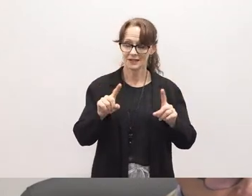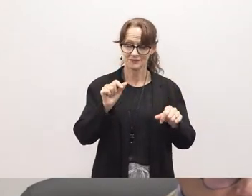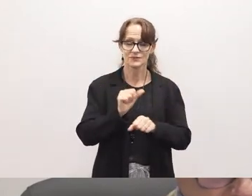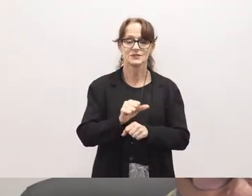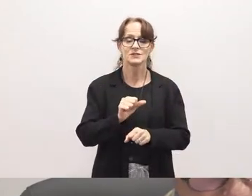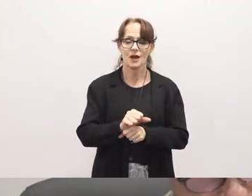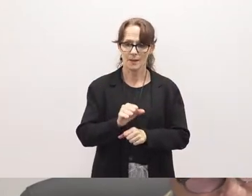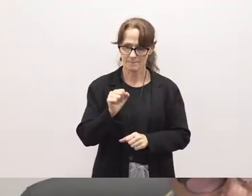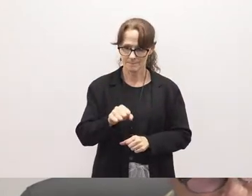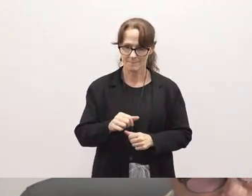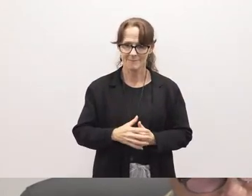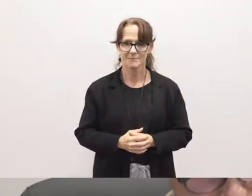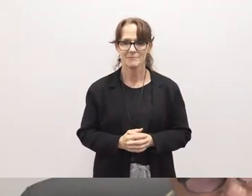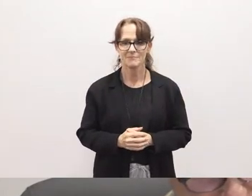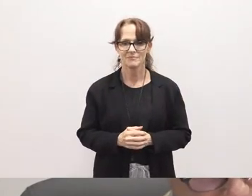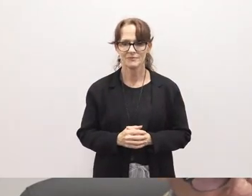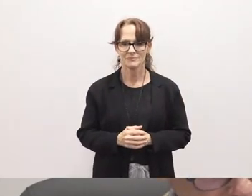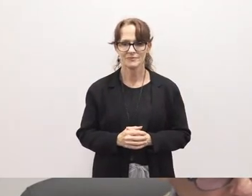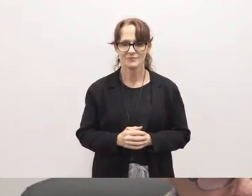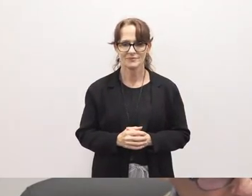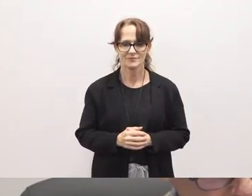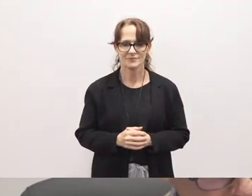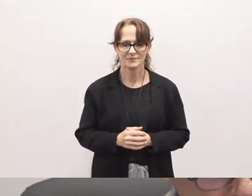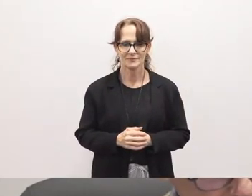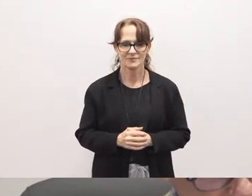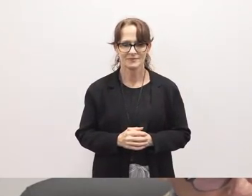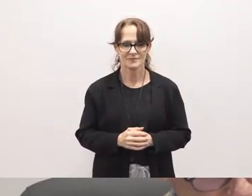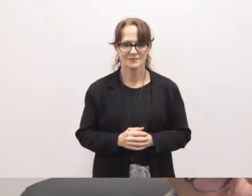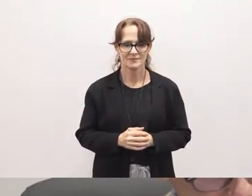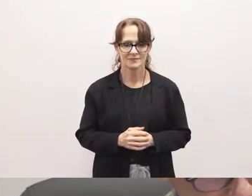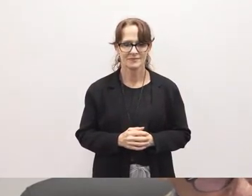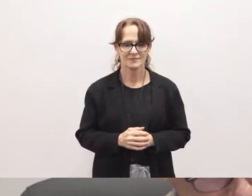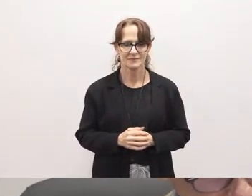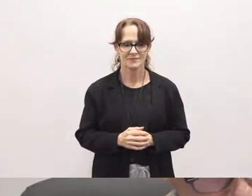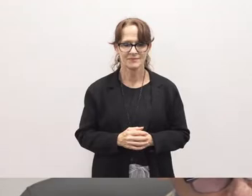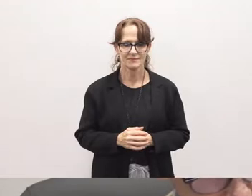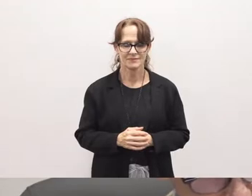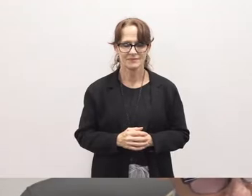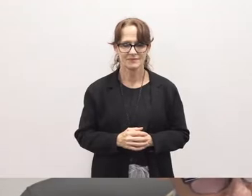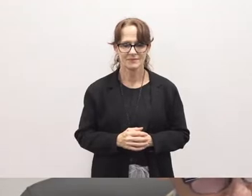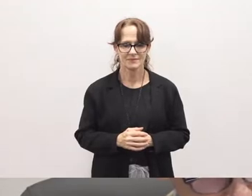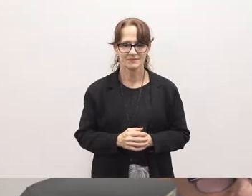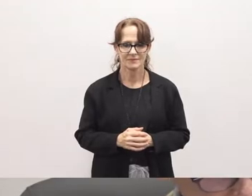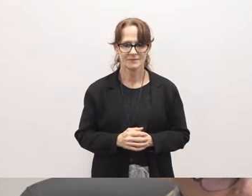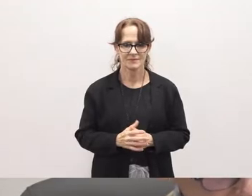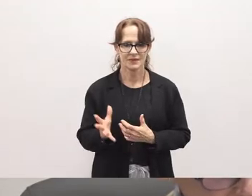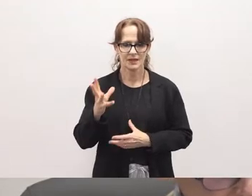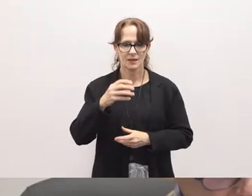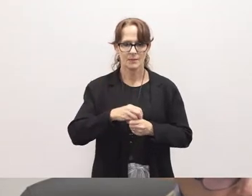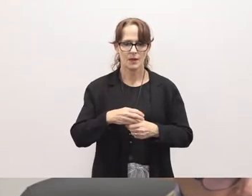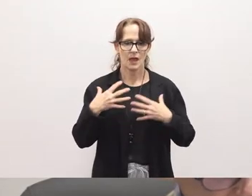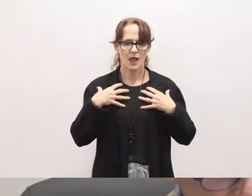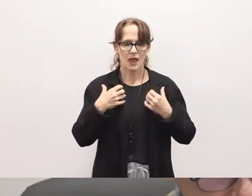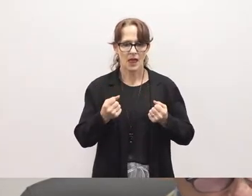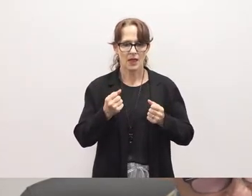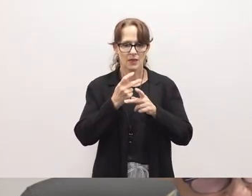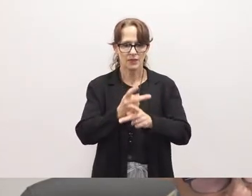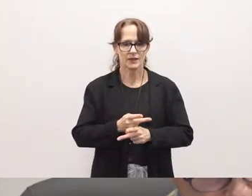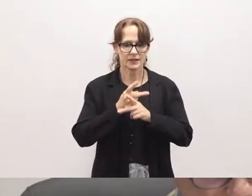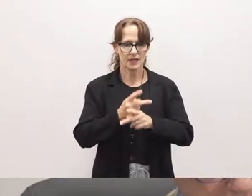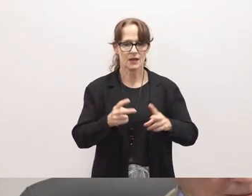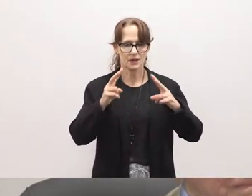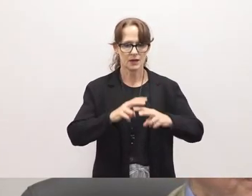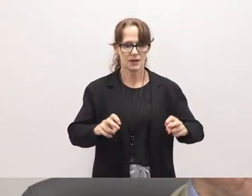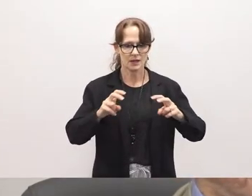that. Let's see, you are part of the healthcare analysis class, which was one of